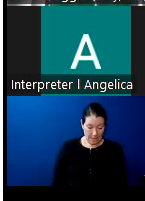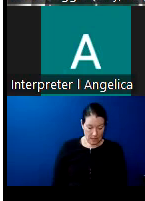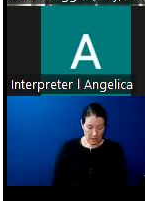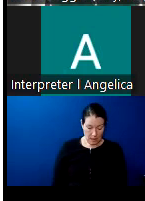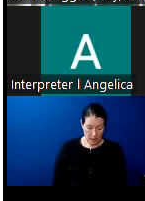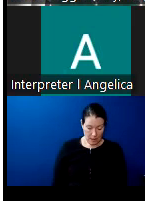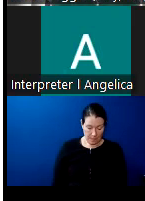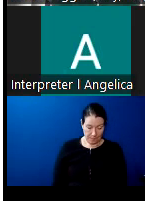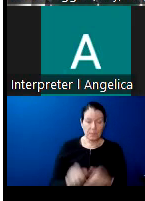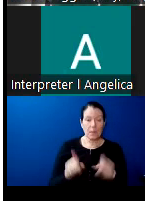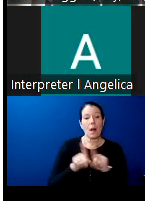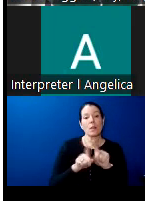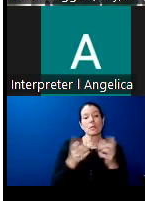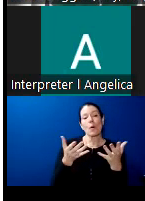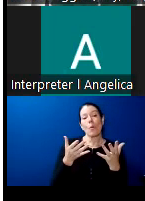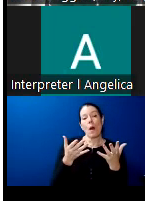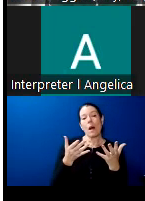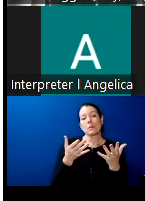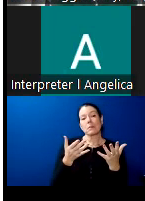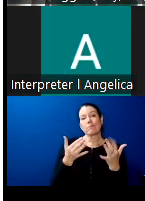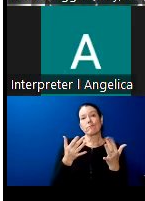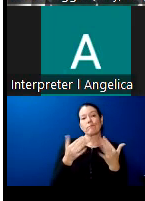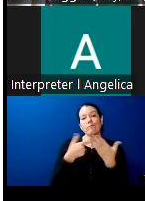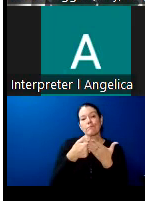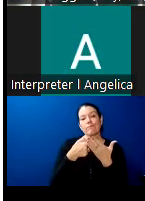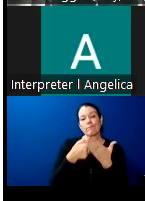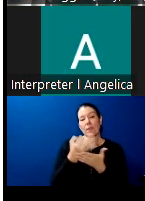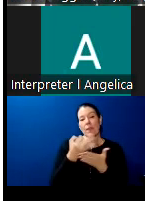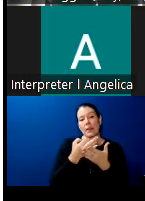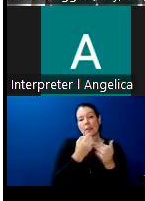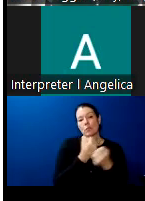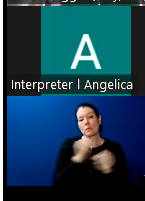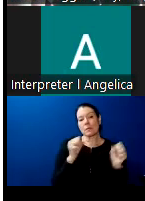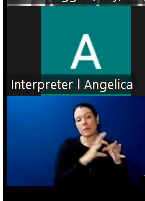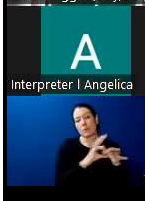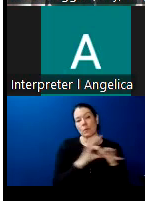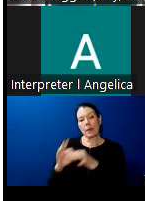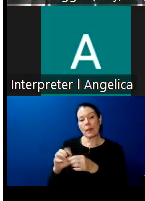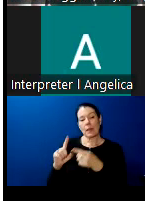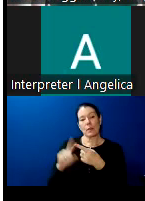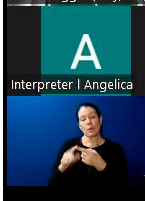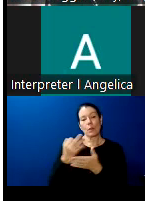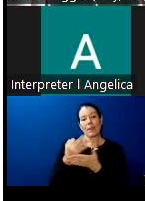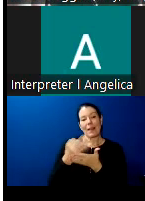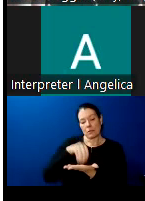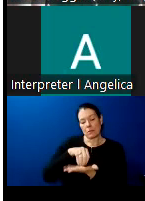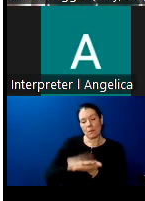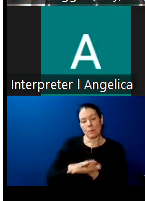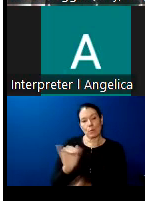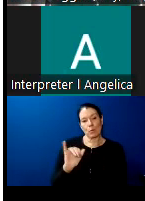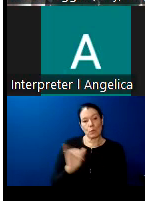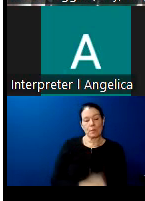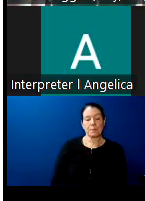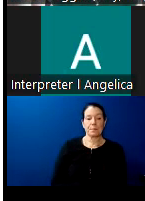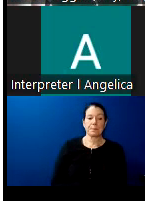And then we also want to be sure to address financial safety as it relates to financial documents as well.